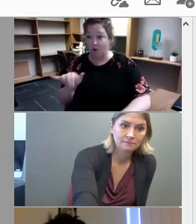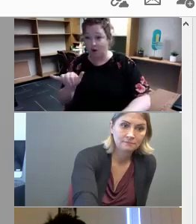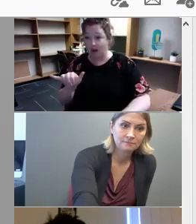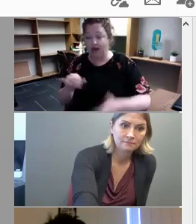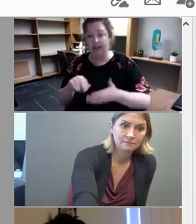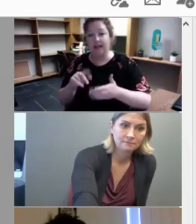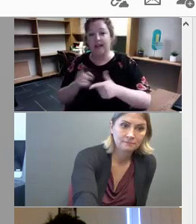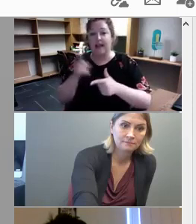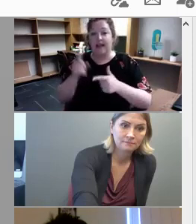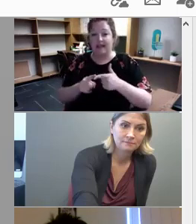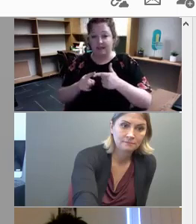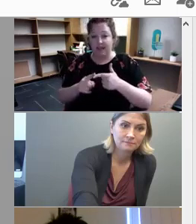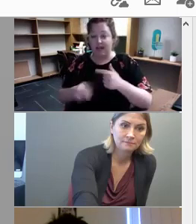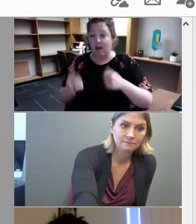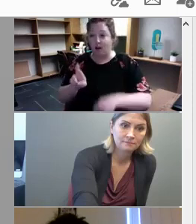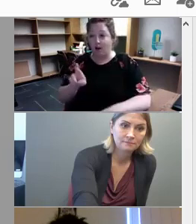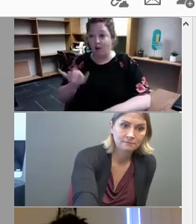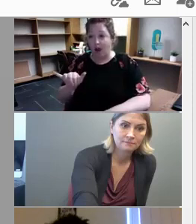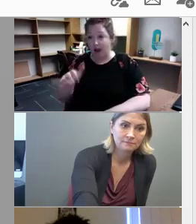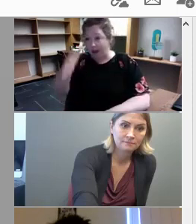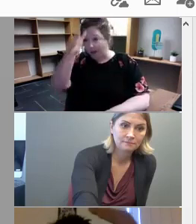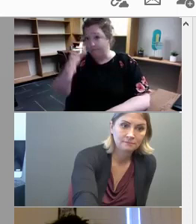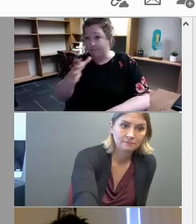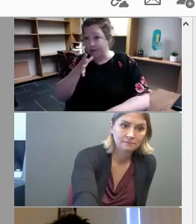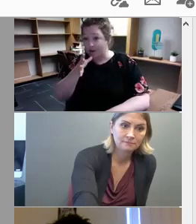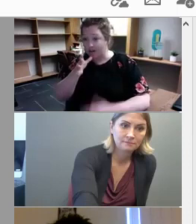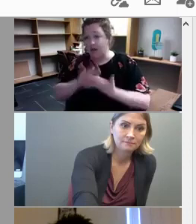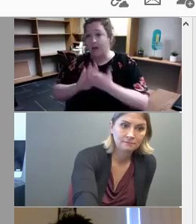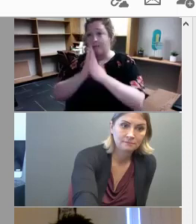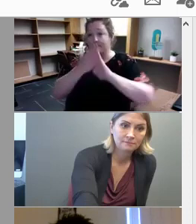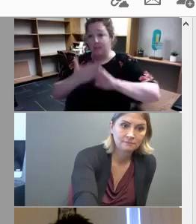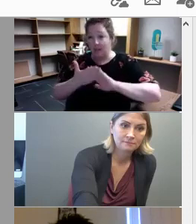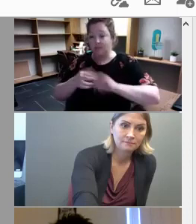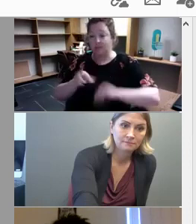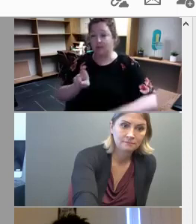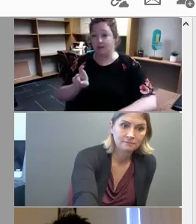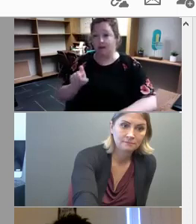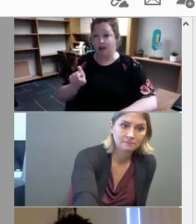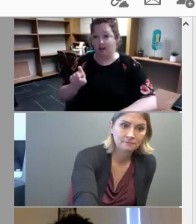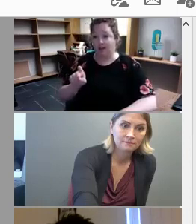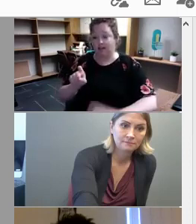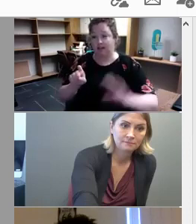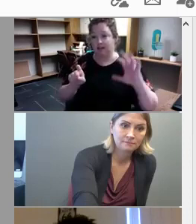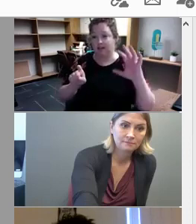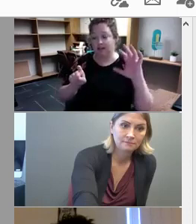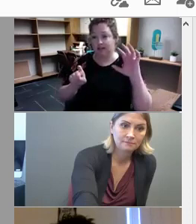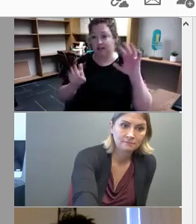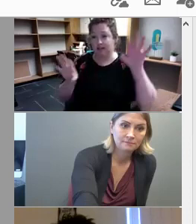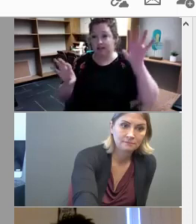make the parent of Ry into Rx. So basically adding the shorter to the taller one. On the other hand, if